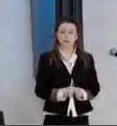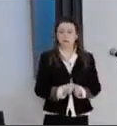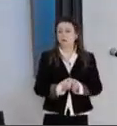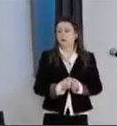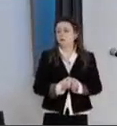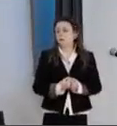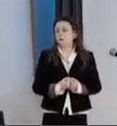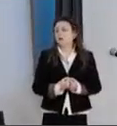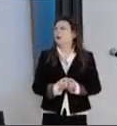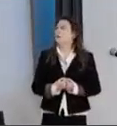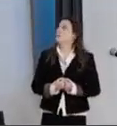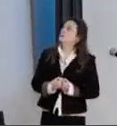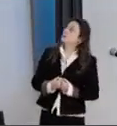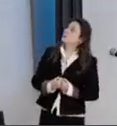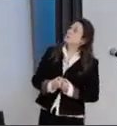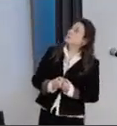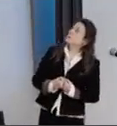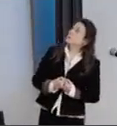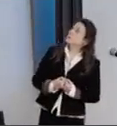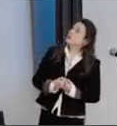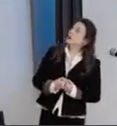this.